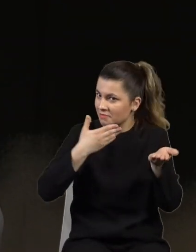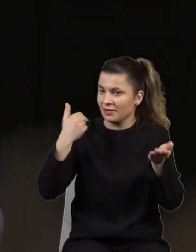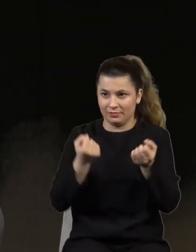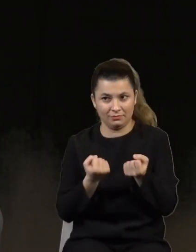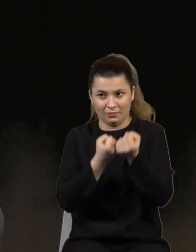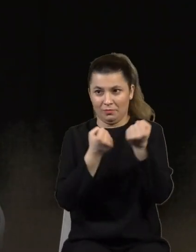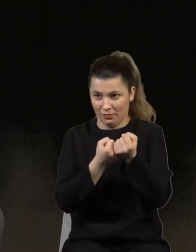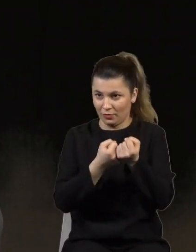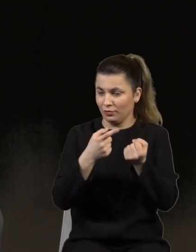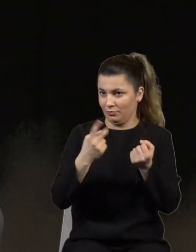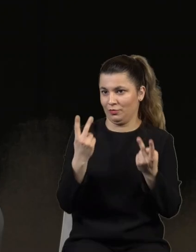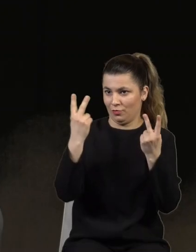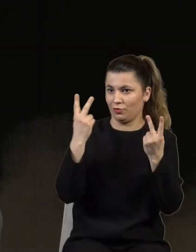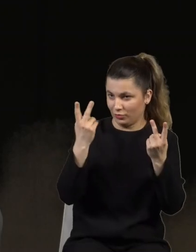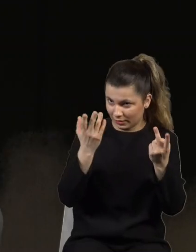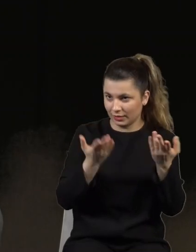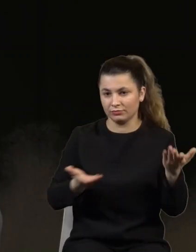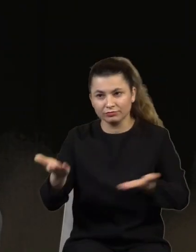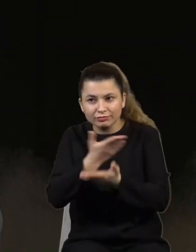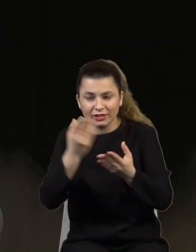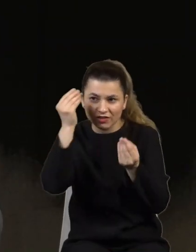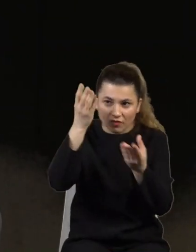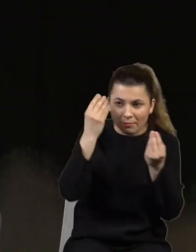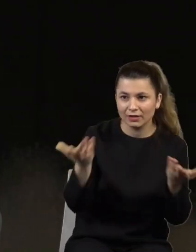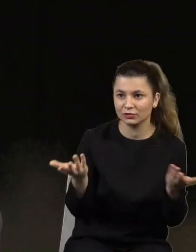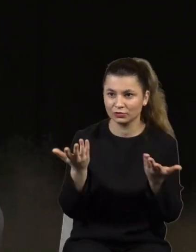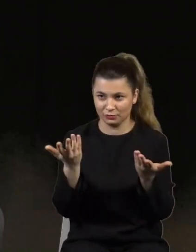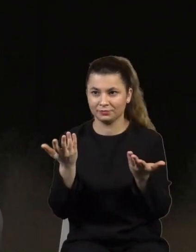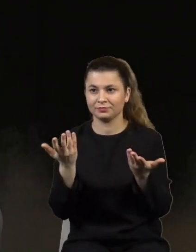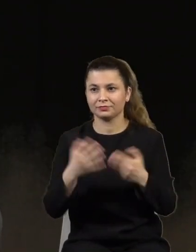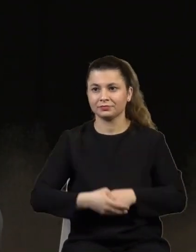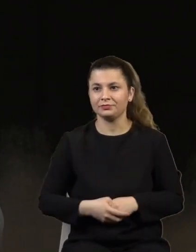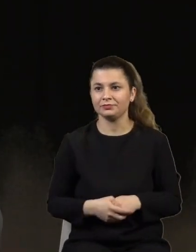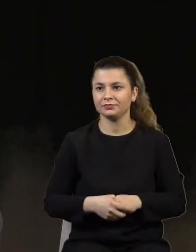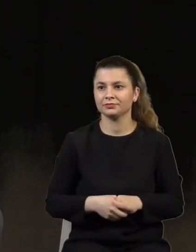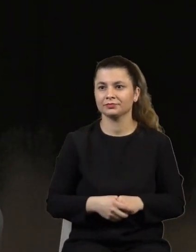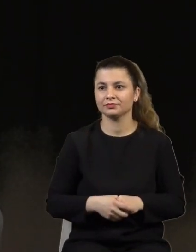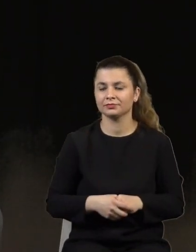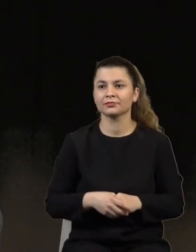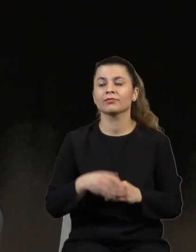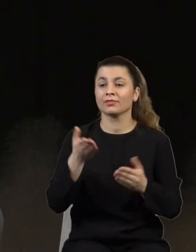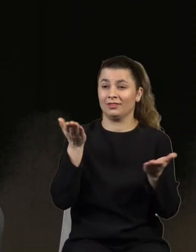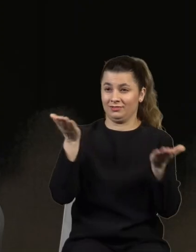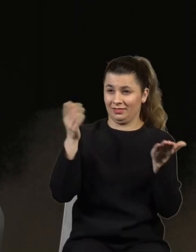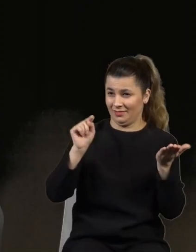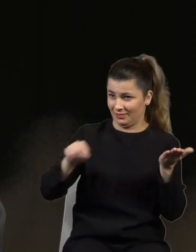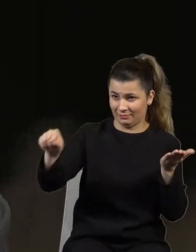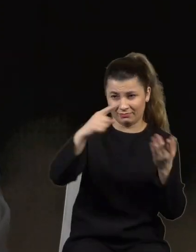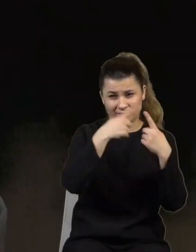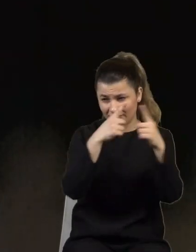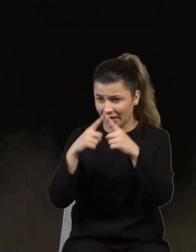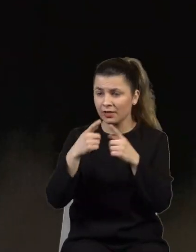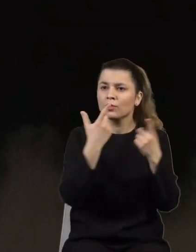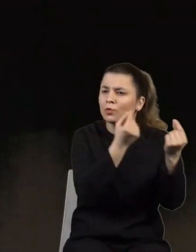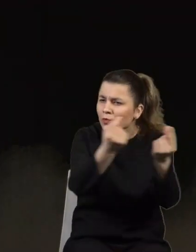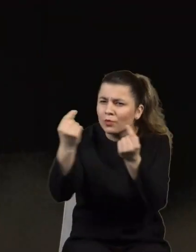coordination among different services, and I'm absolutely convinced that